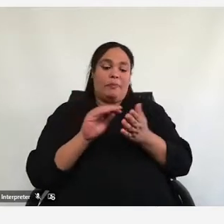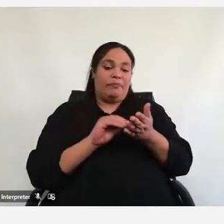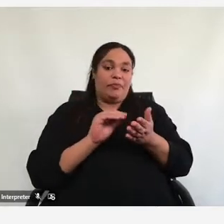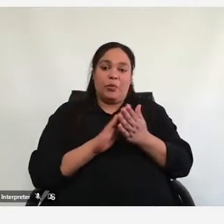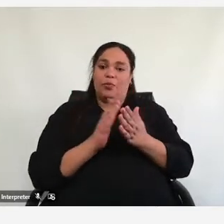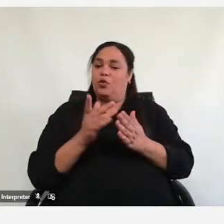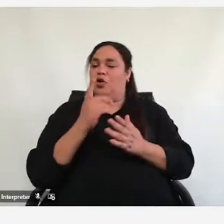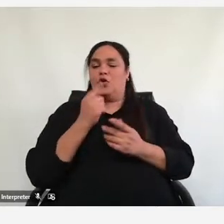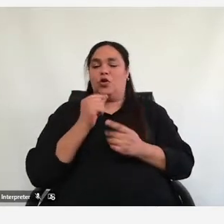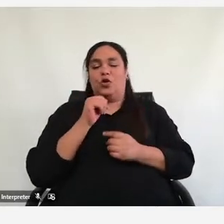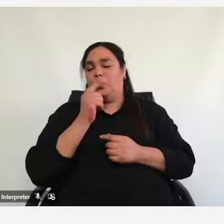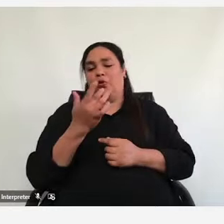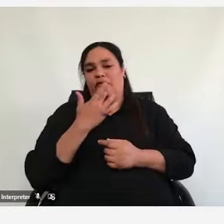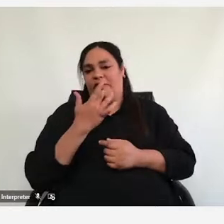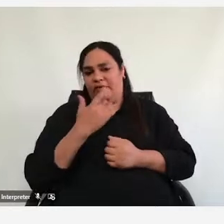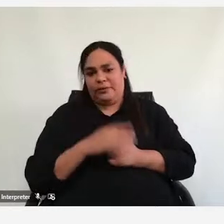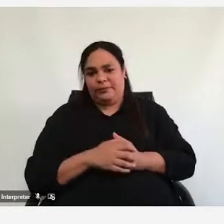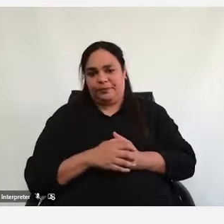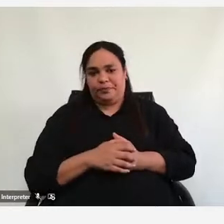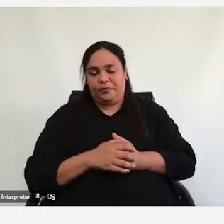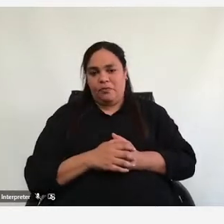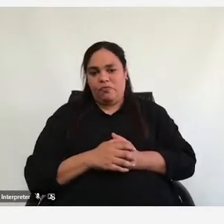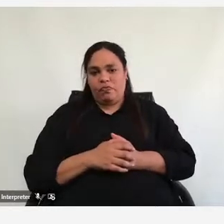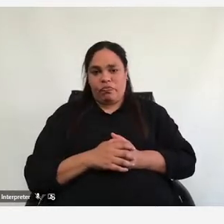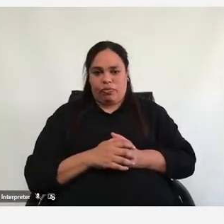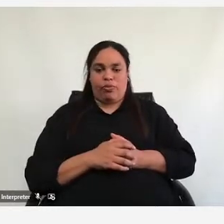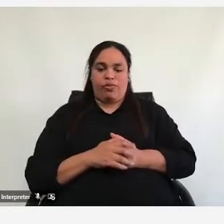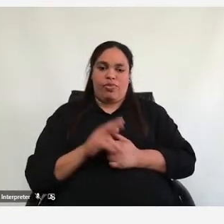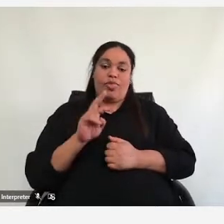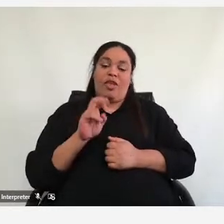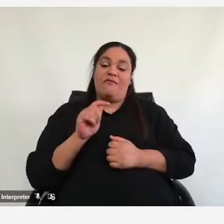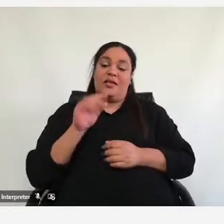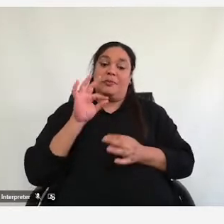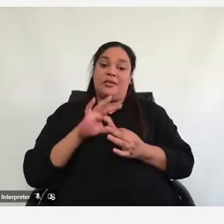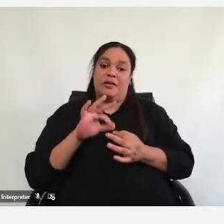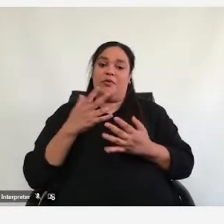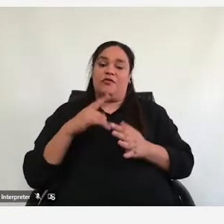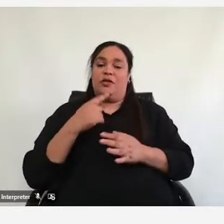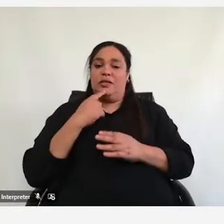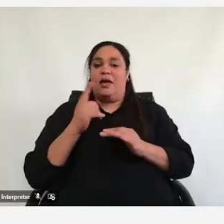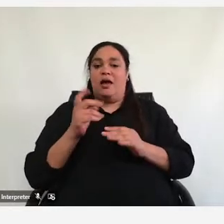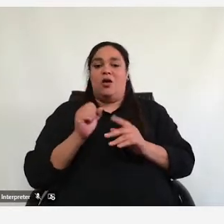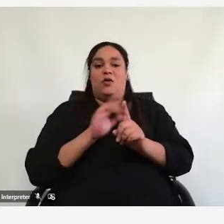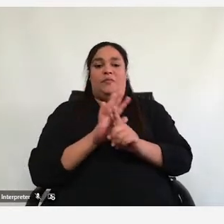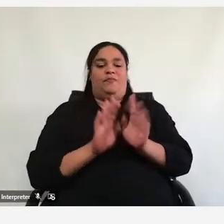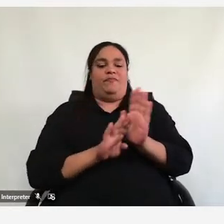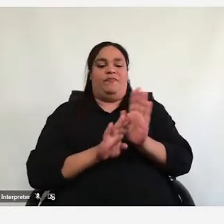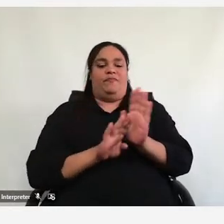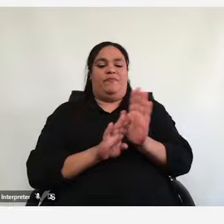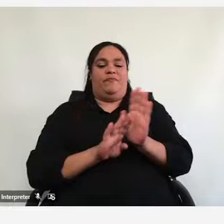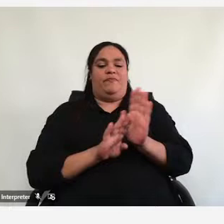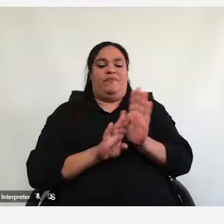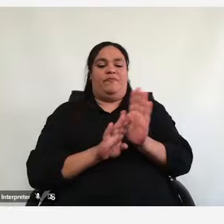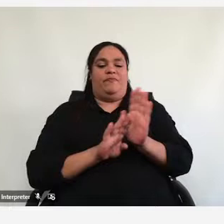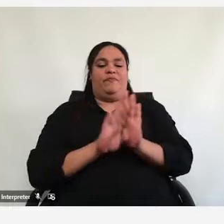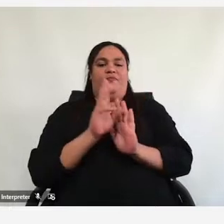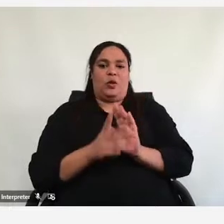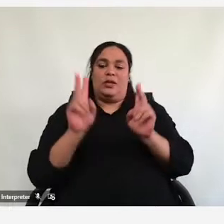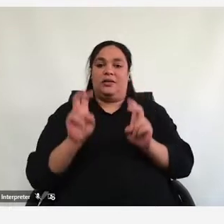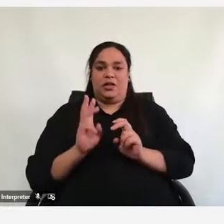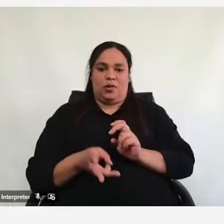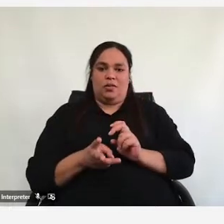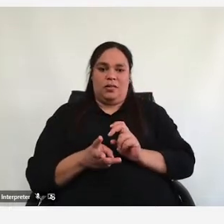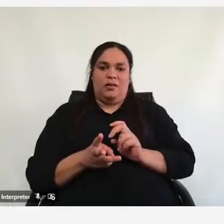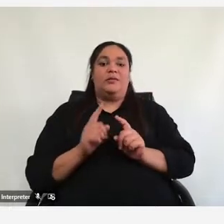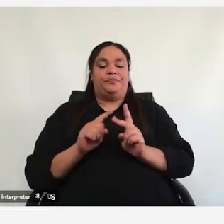doing you a favor. In terms of the VAT specifically, we've already mentioned how it will increase even electricity.